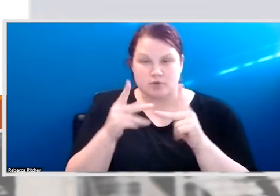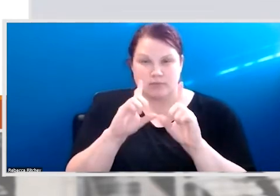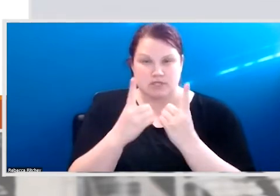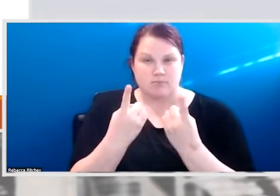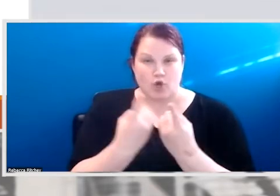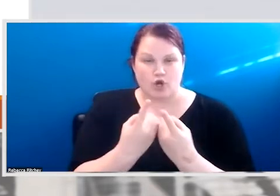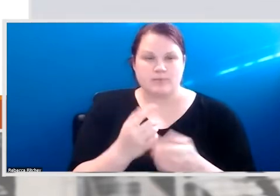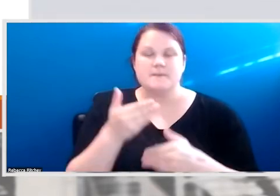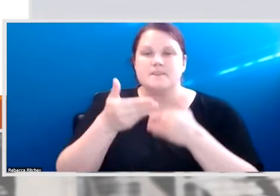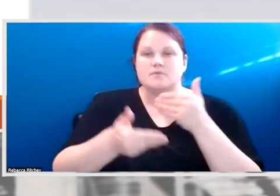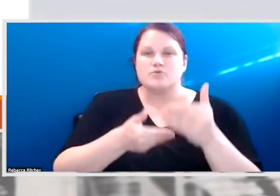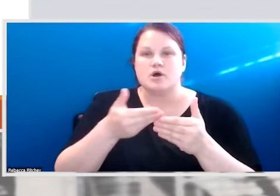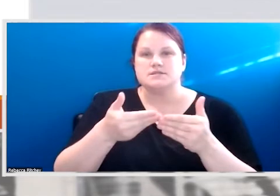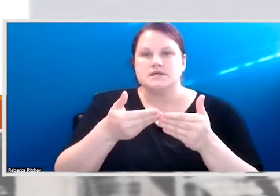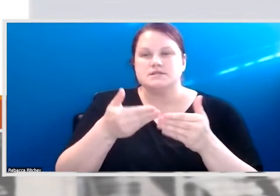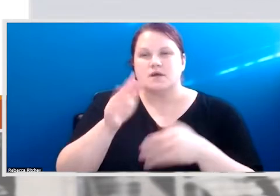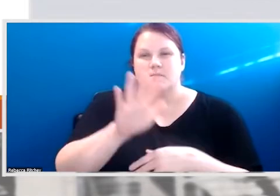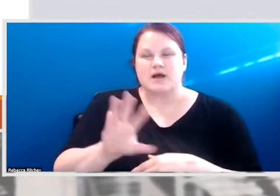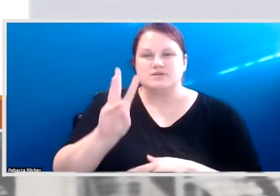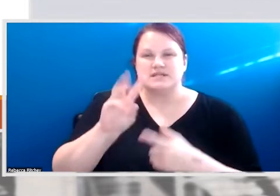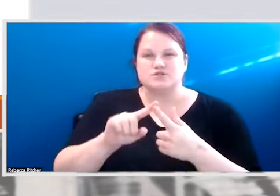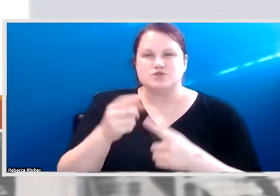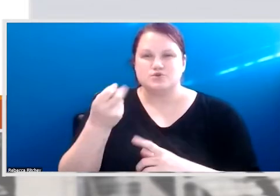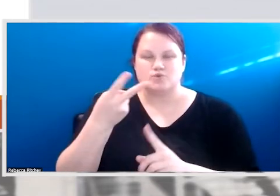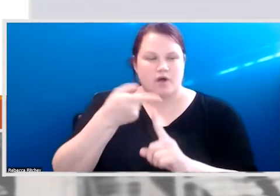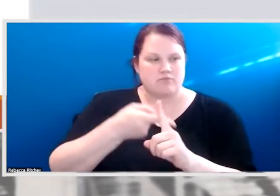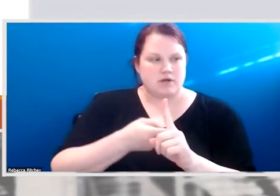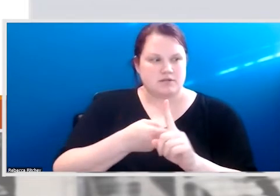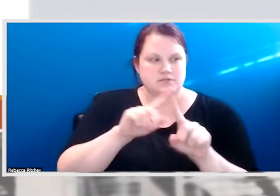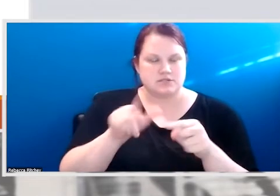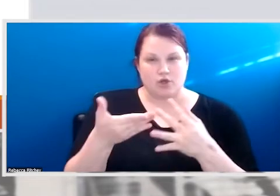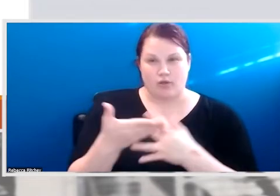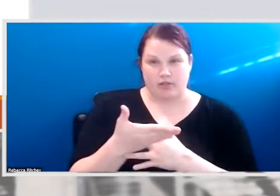That process will generally take 6 to 12 months to get through.